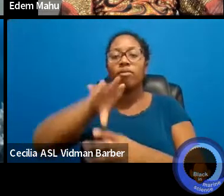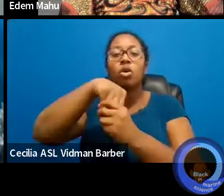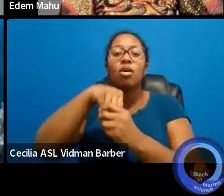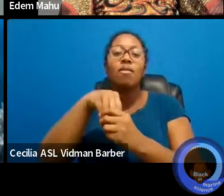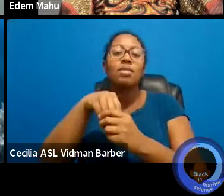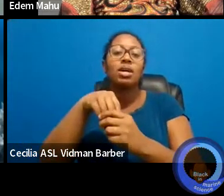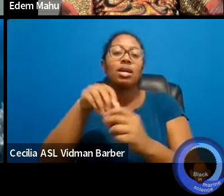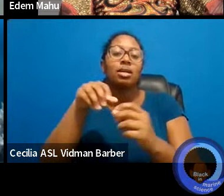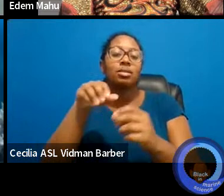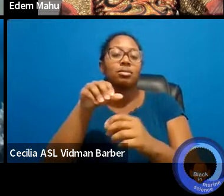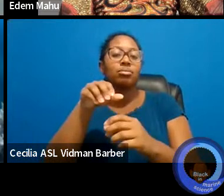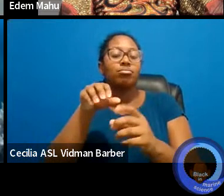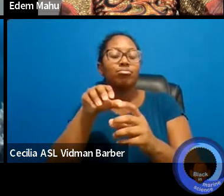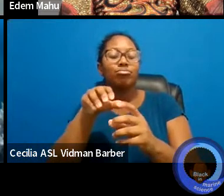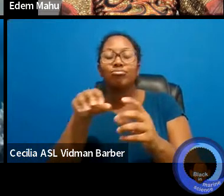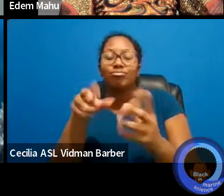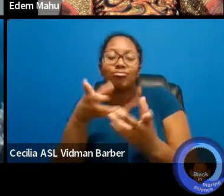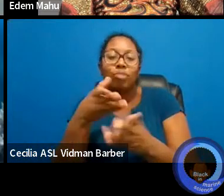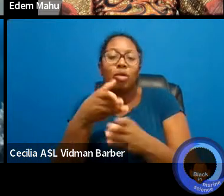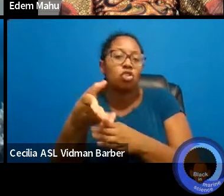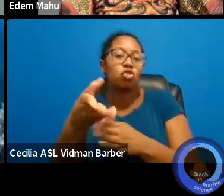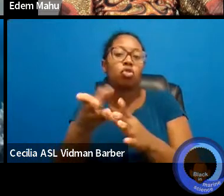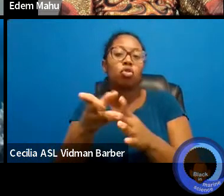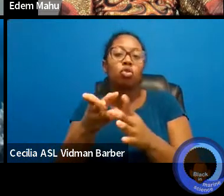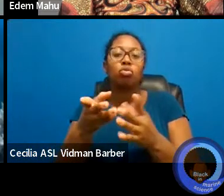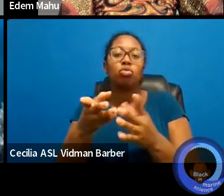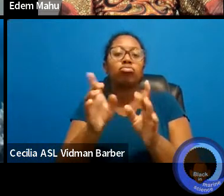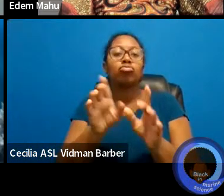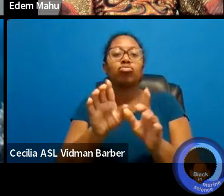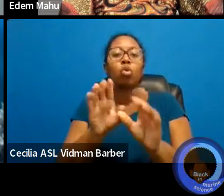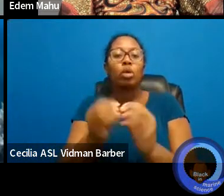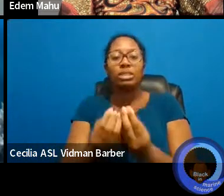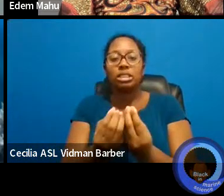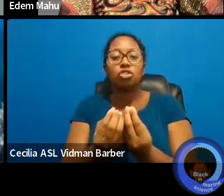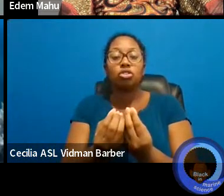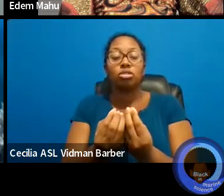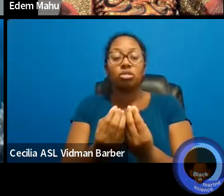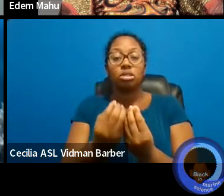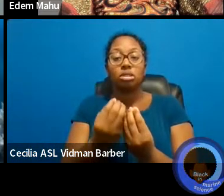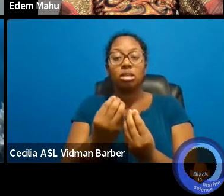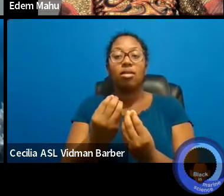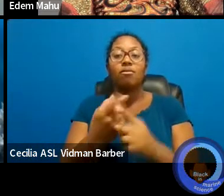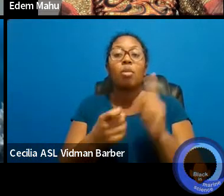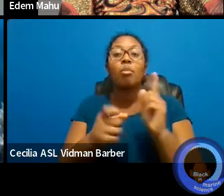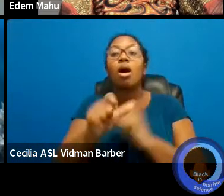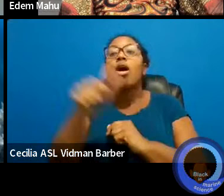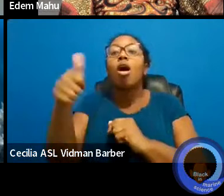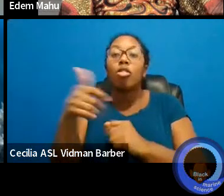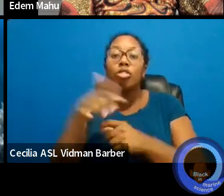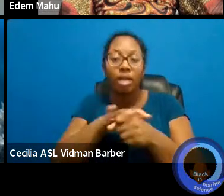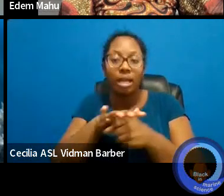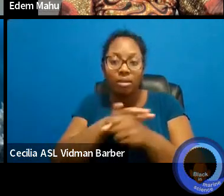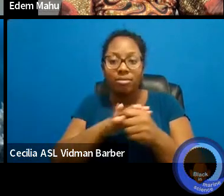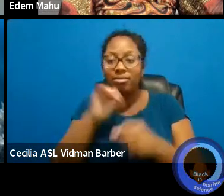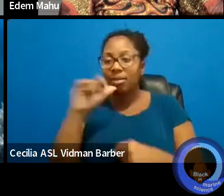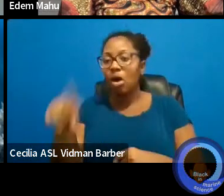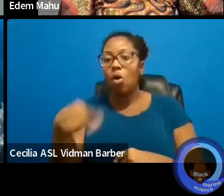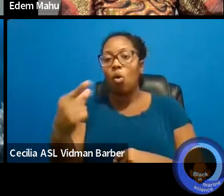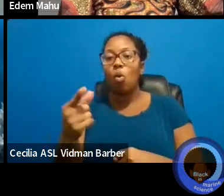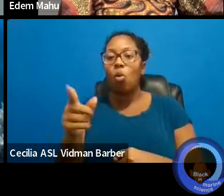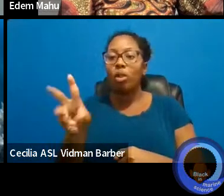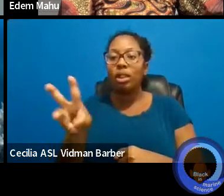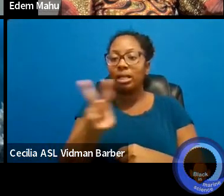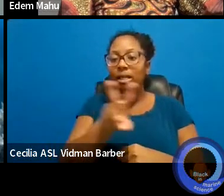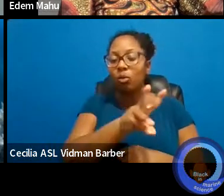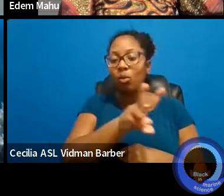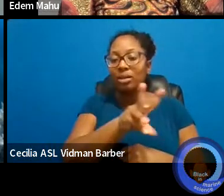educational circles outside of West Africa, be it South Africa, East Africa, or overseas. Have you ever